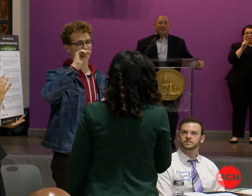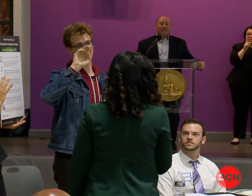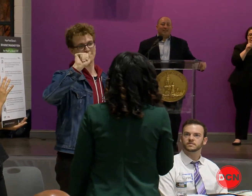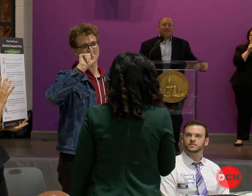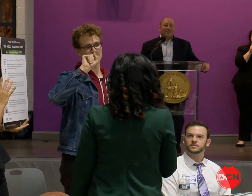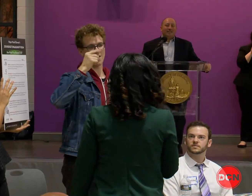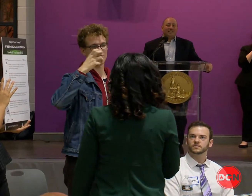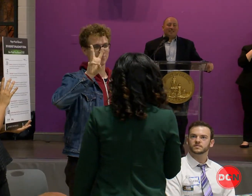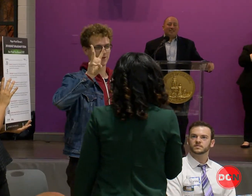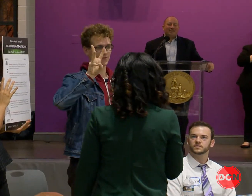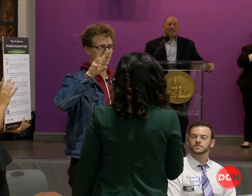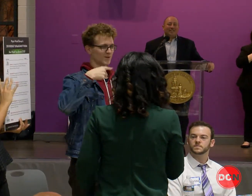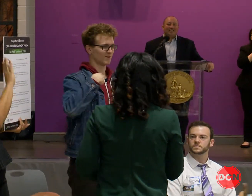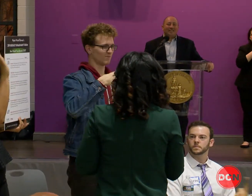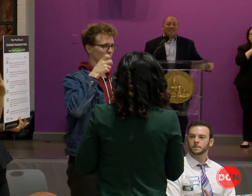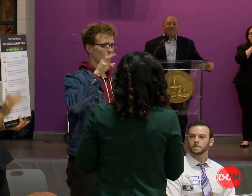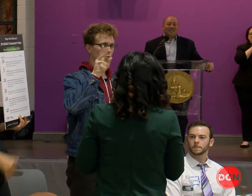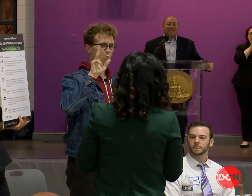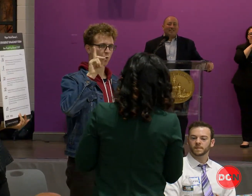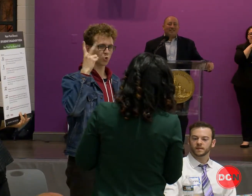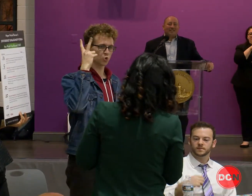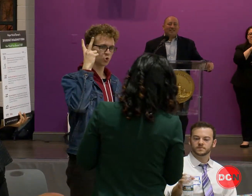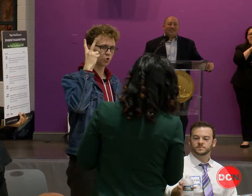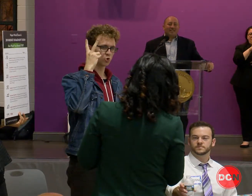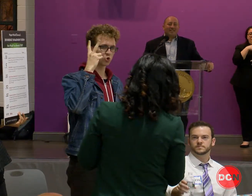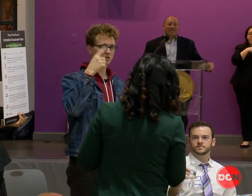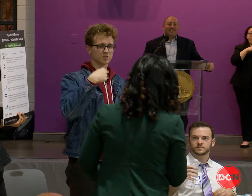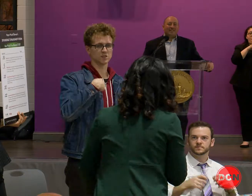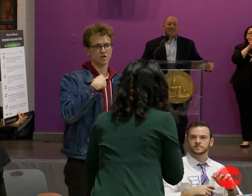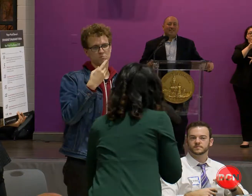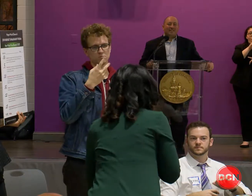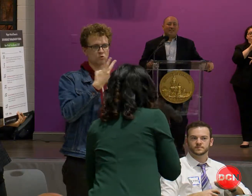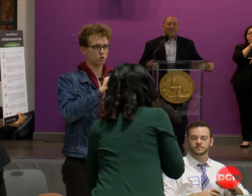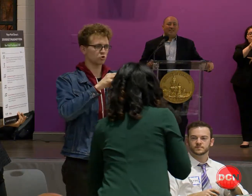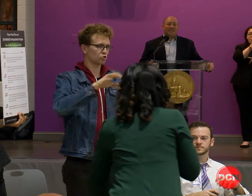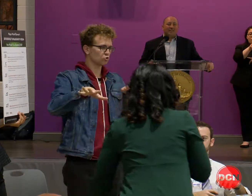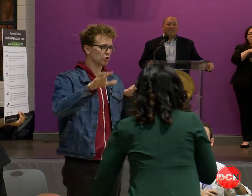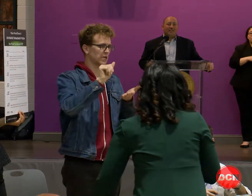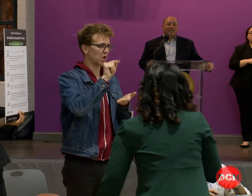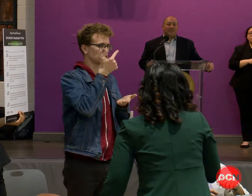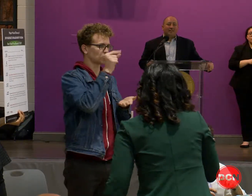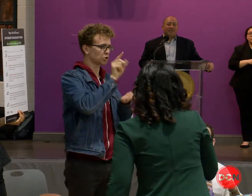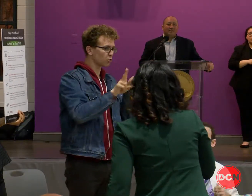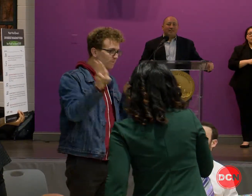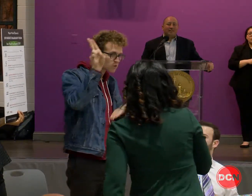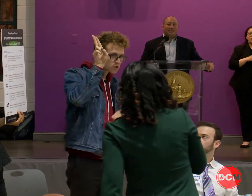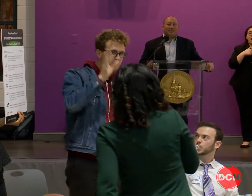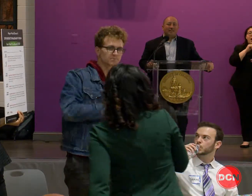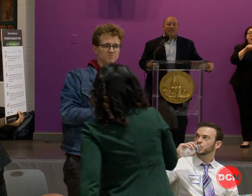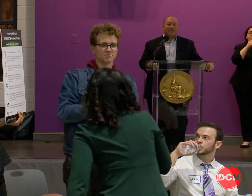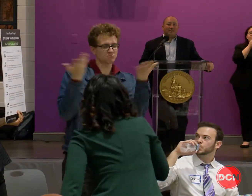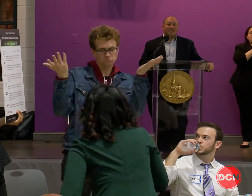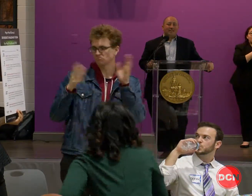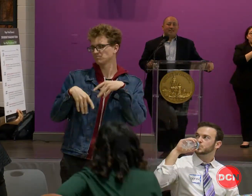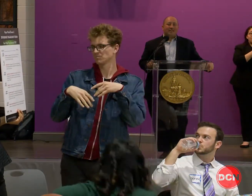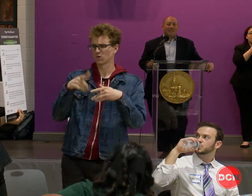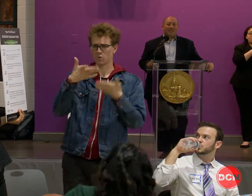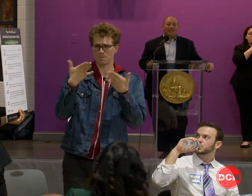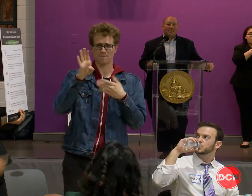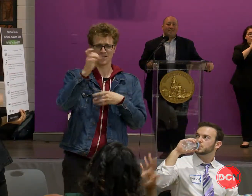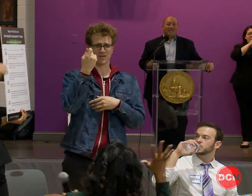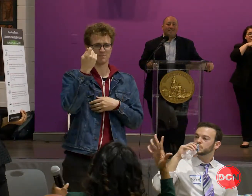I'm sorry, my name is Matthew, and I'm from Ward 2. Great. And I'm a grad student at Gallaudet